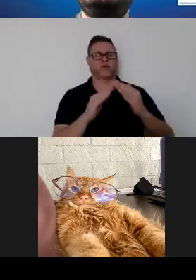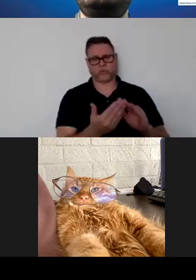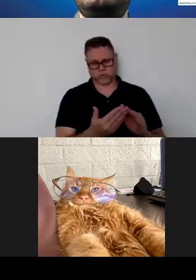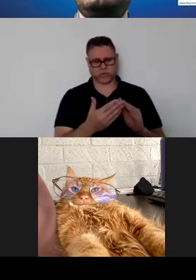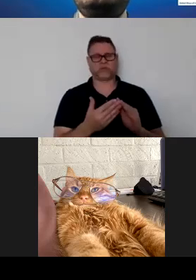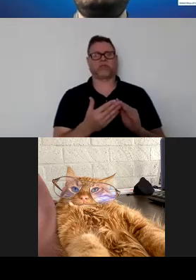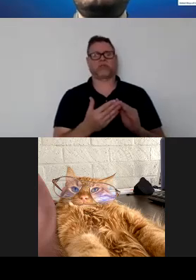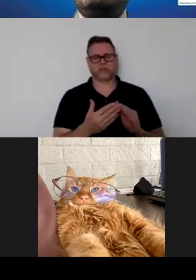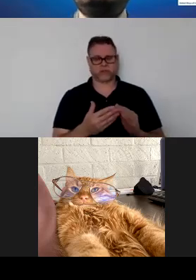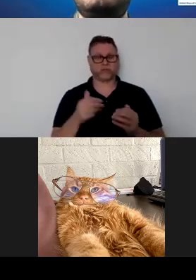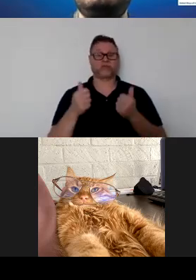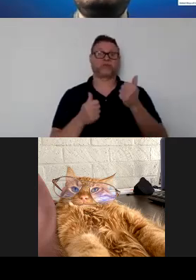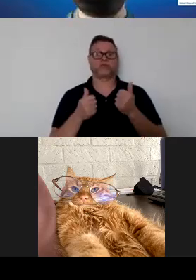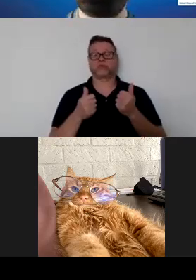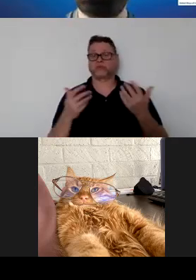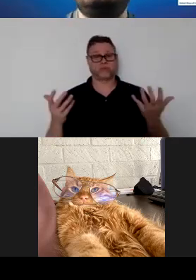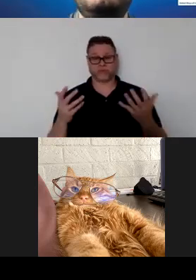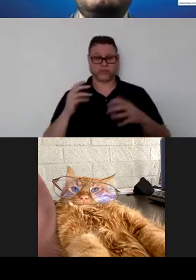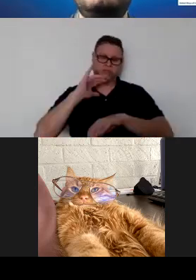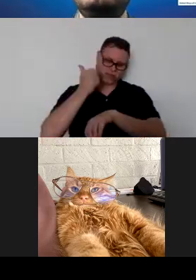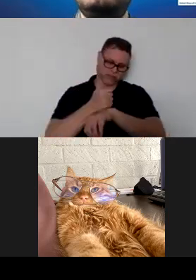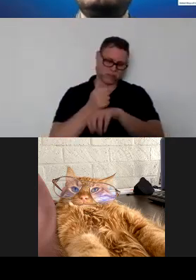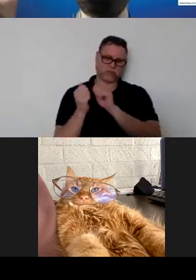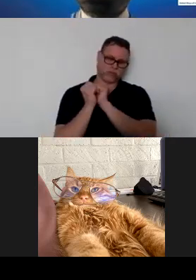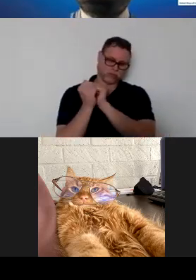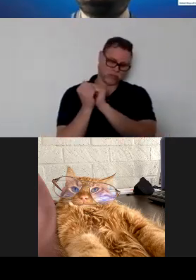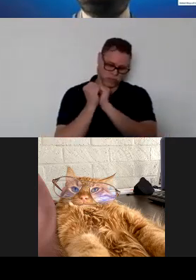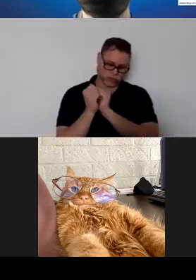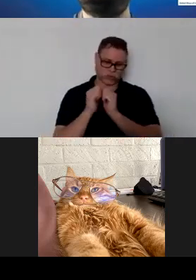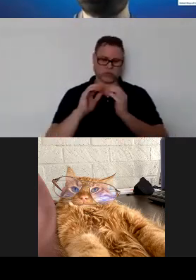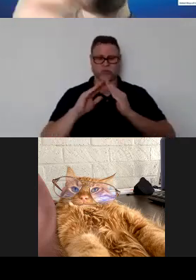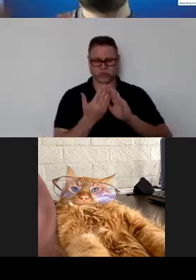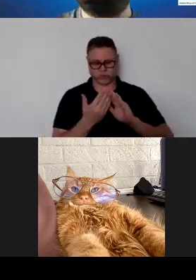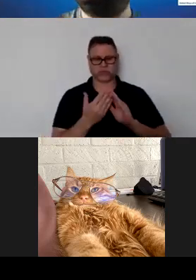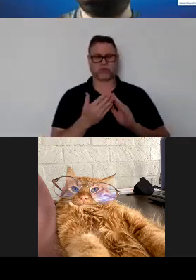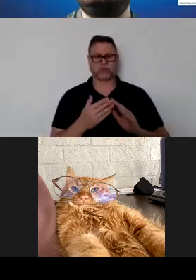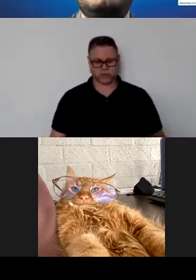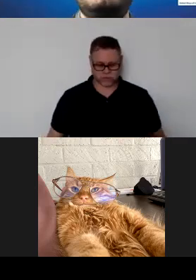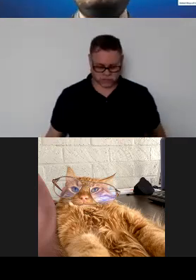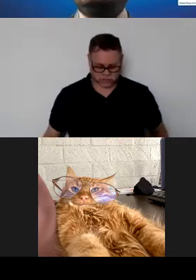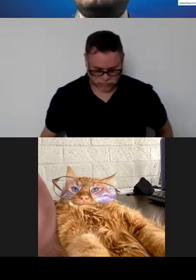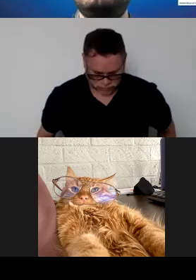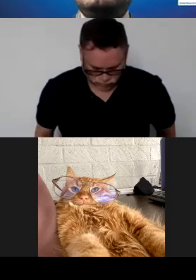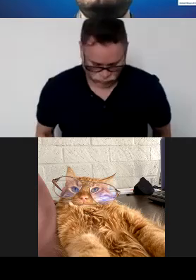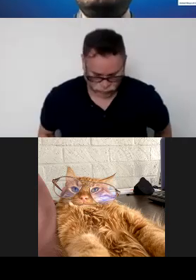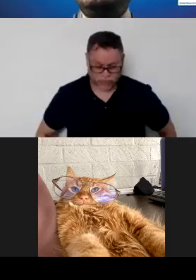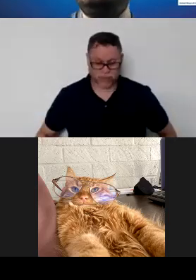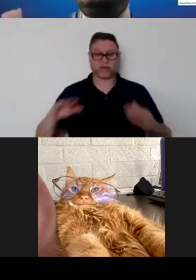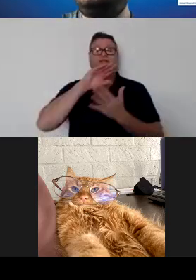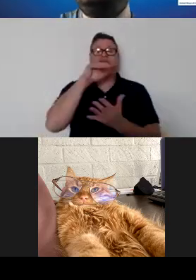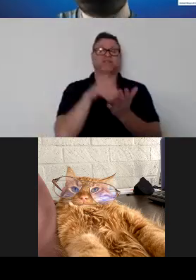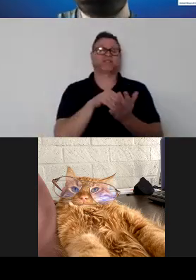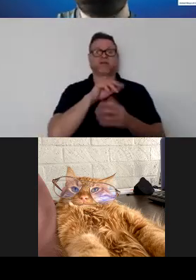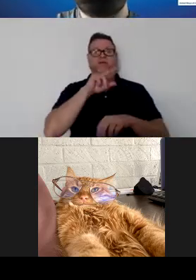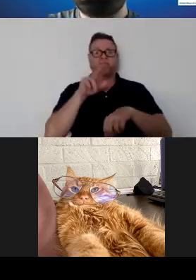which case they, help establish together, right, this community sphere, this community center, which of course can,